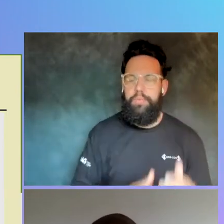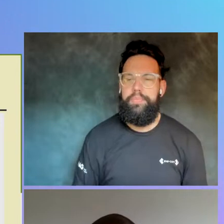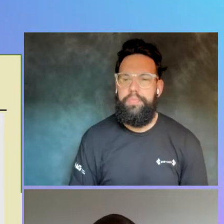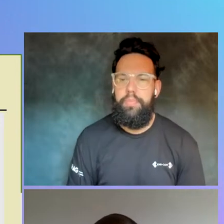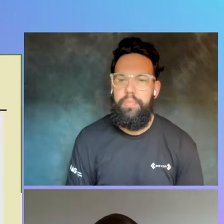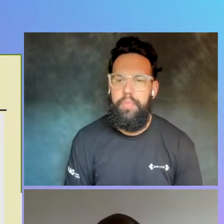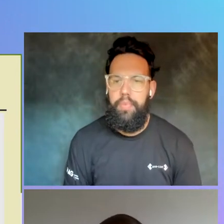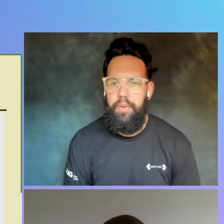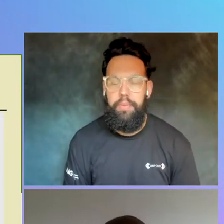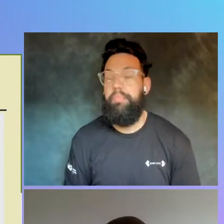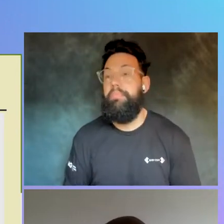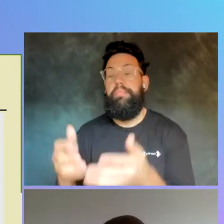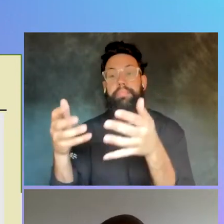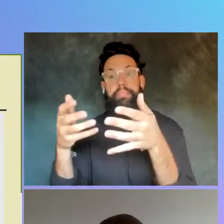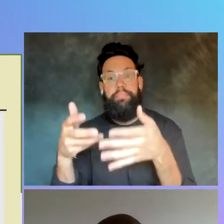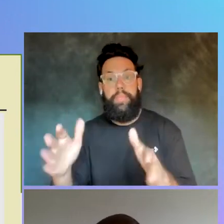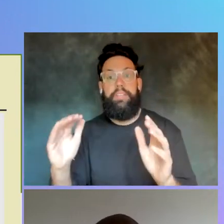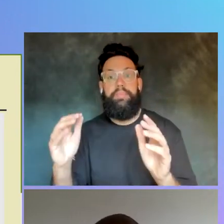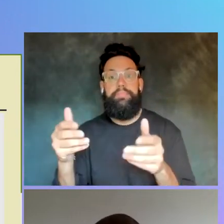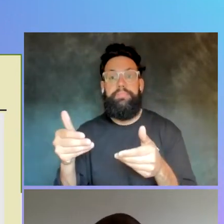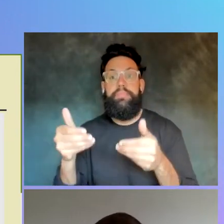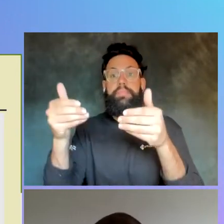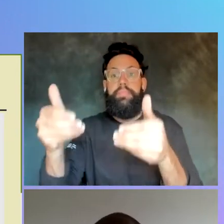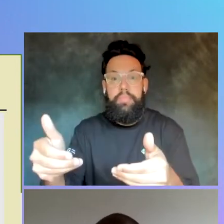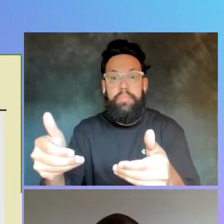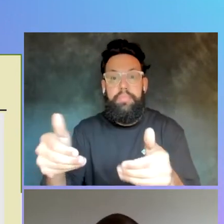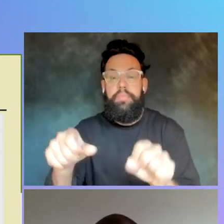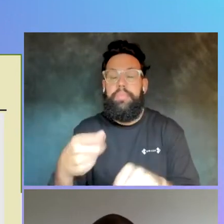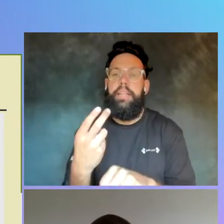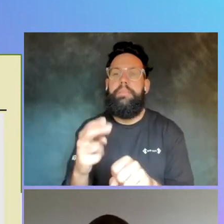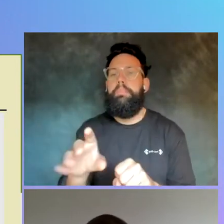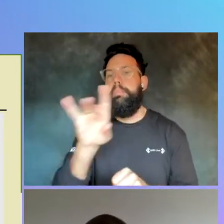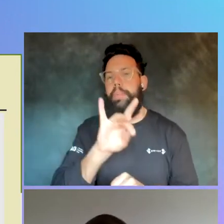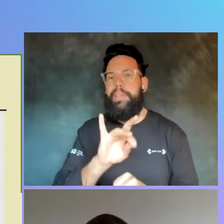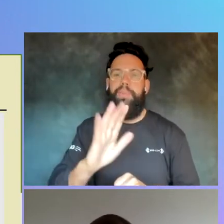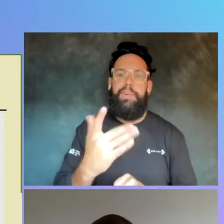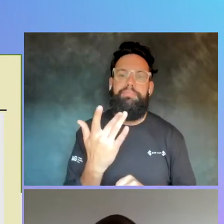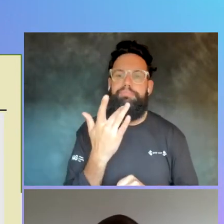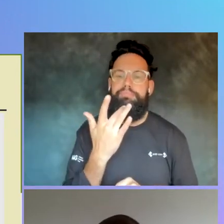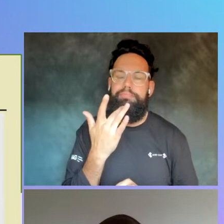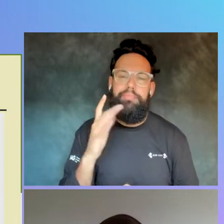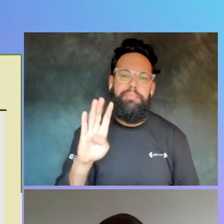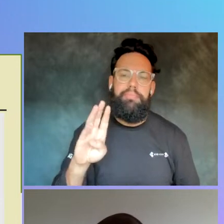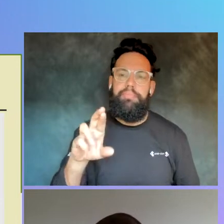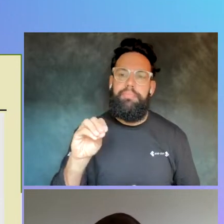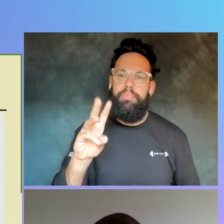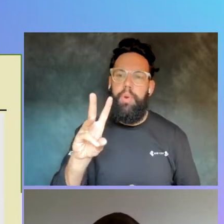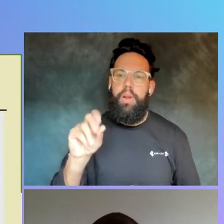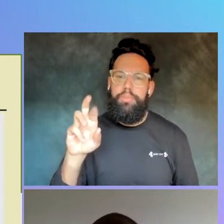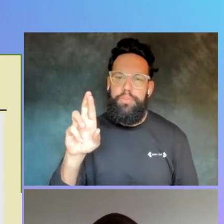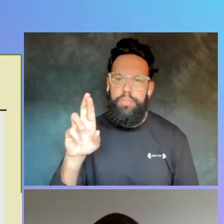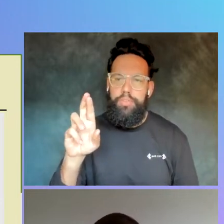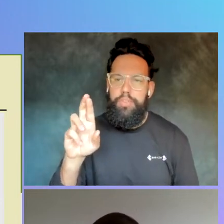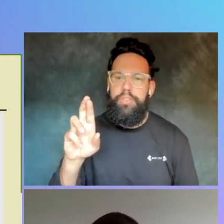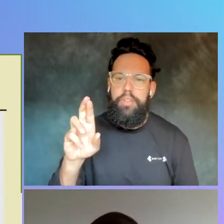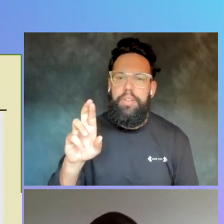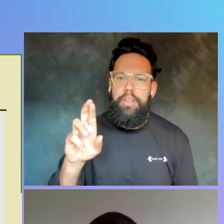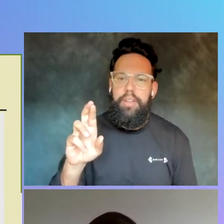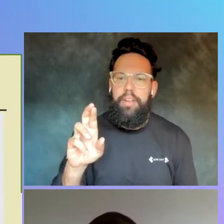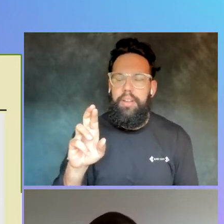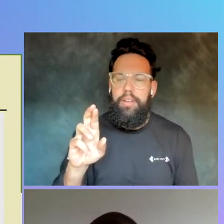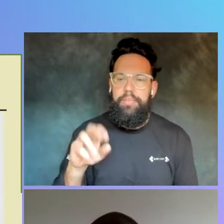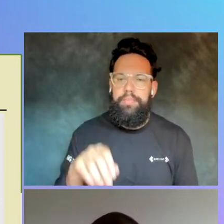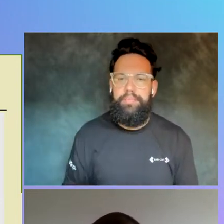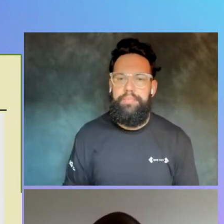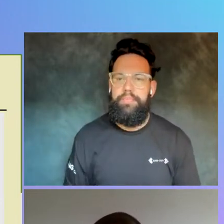From there, you have the offering of a browser. And here on out, you're looking at